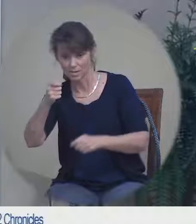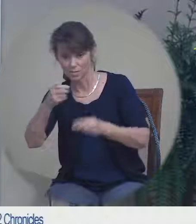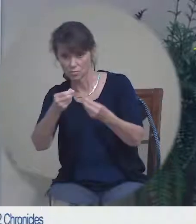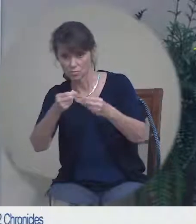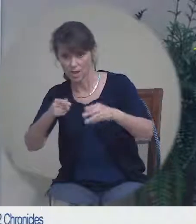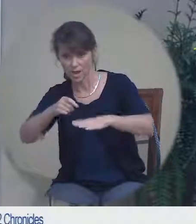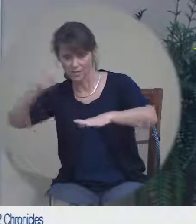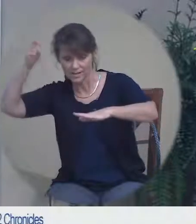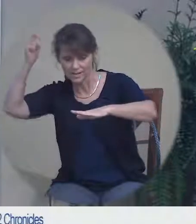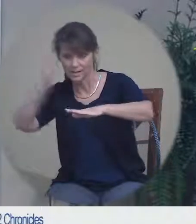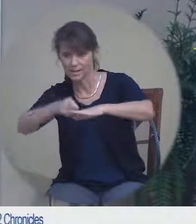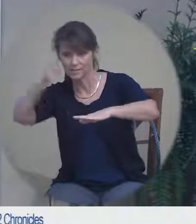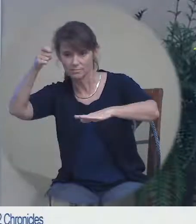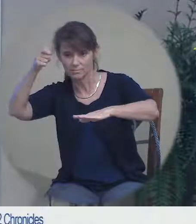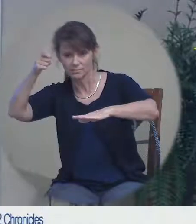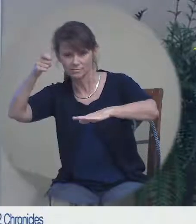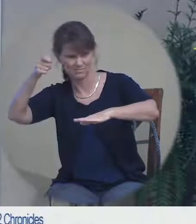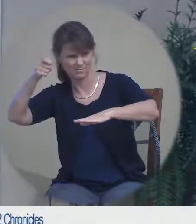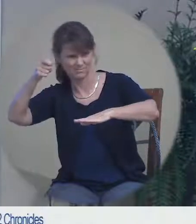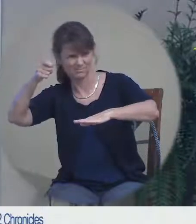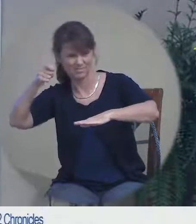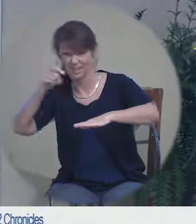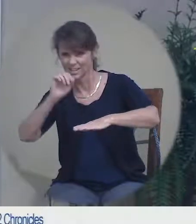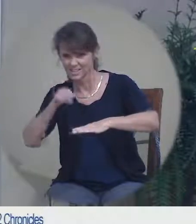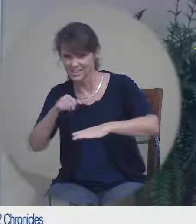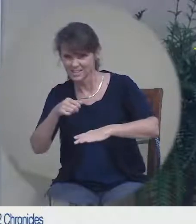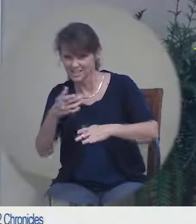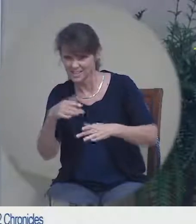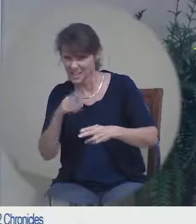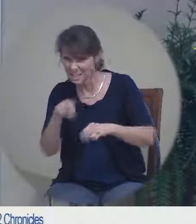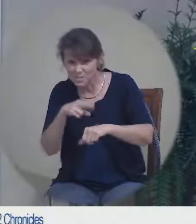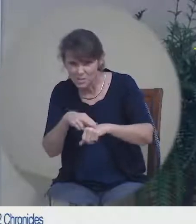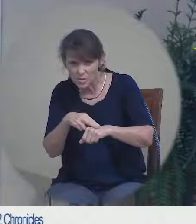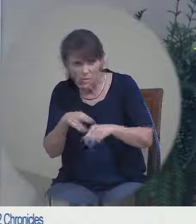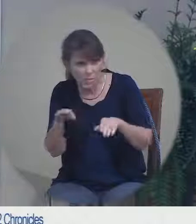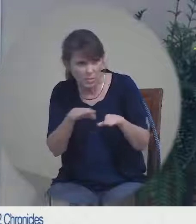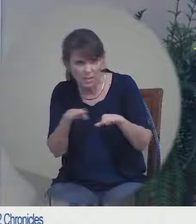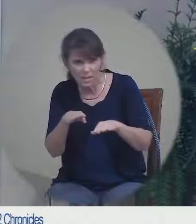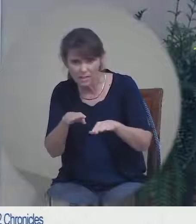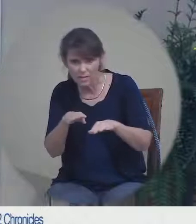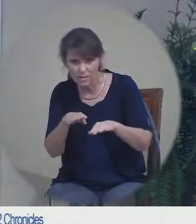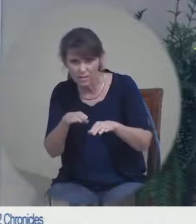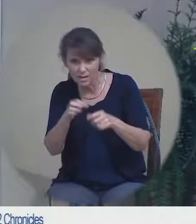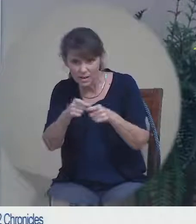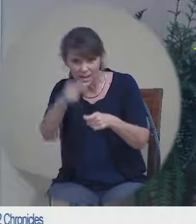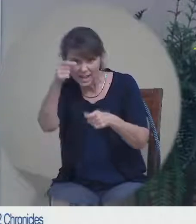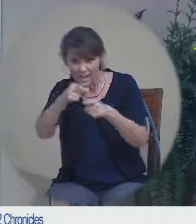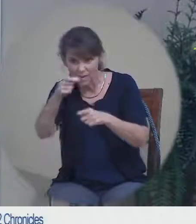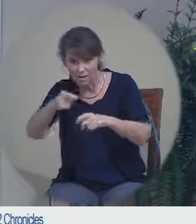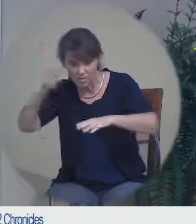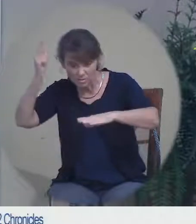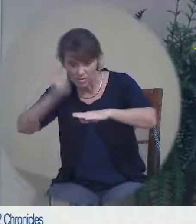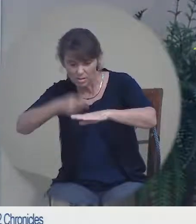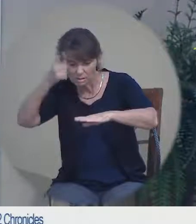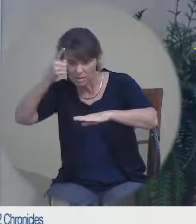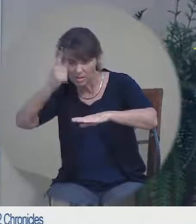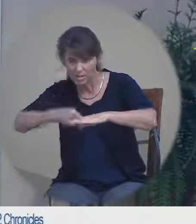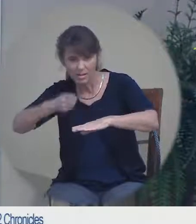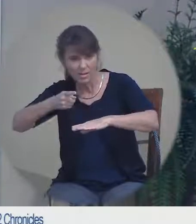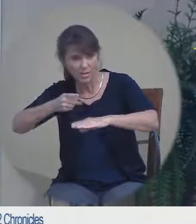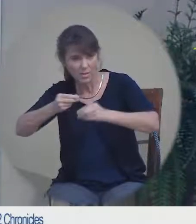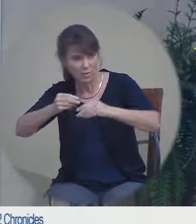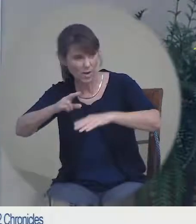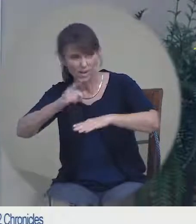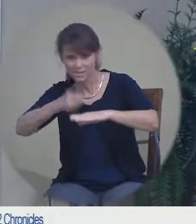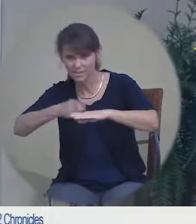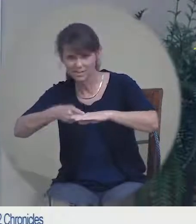he might have been shooting them, but most of the people believe it just like he's supposed to be whacking the ground. Well, it's kind of a